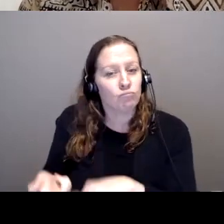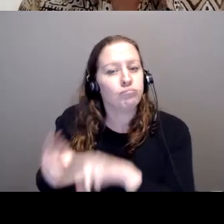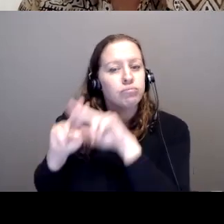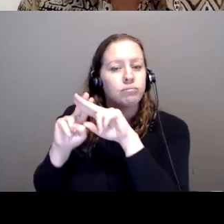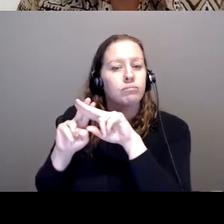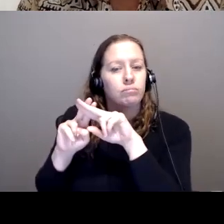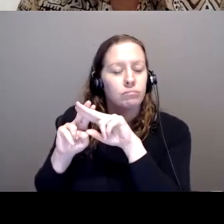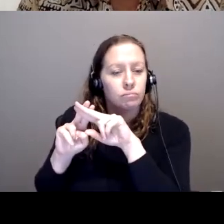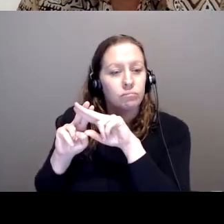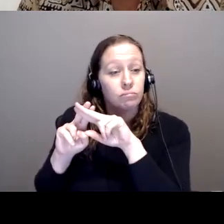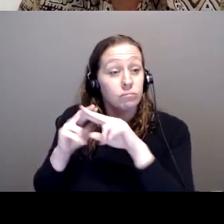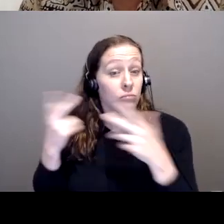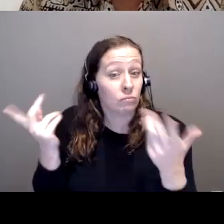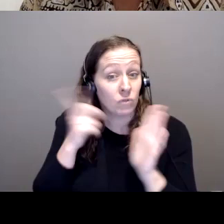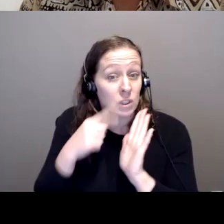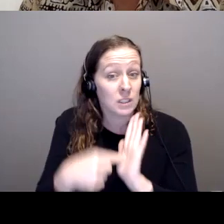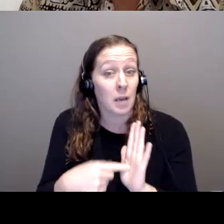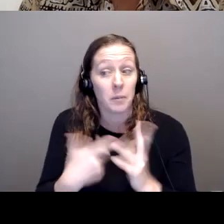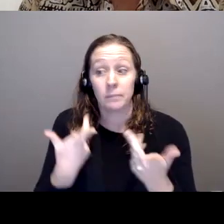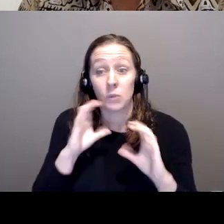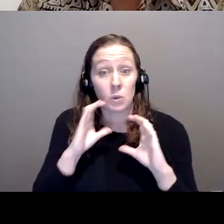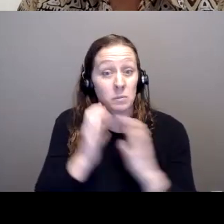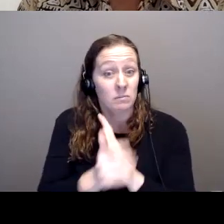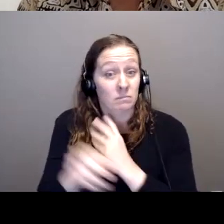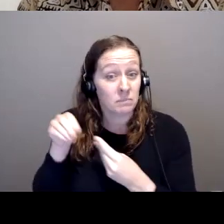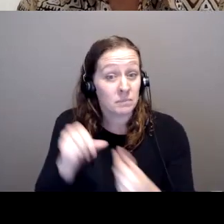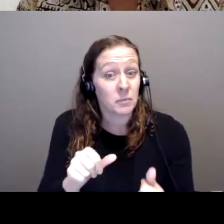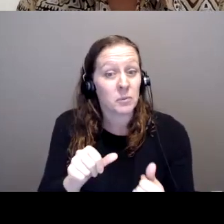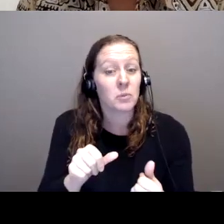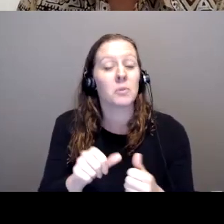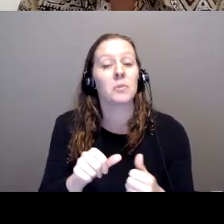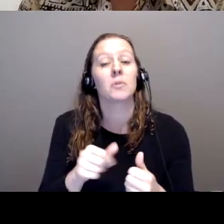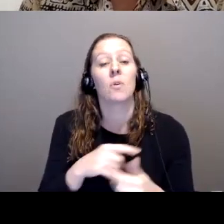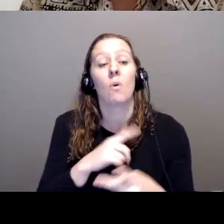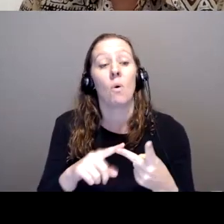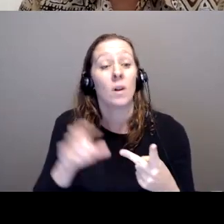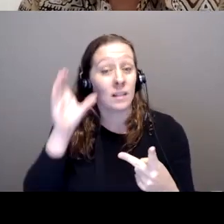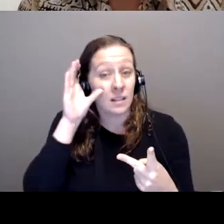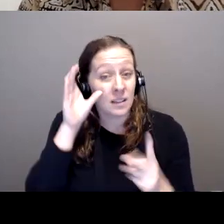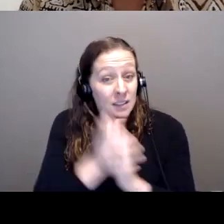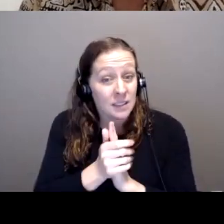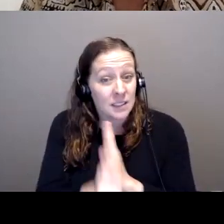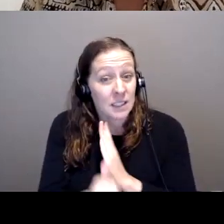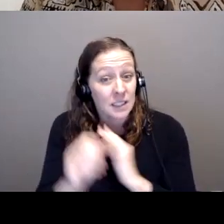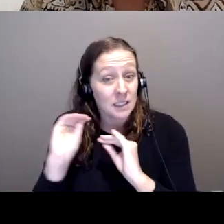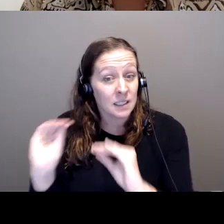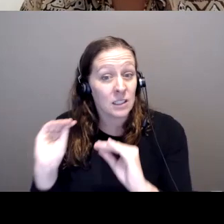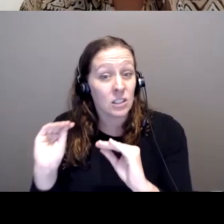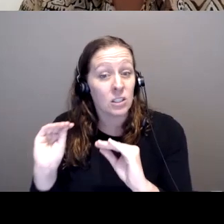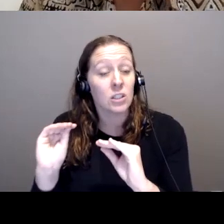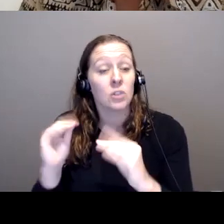to communicate effectively, or listening skills, or how to